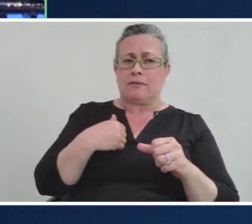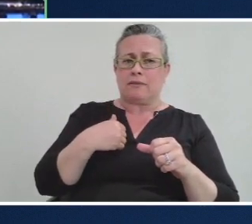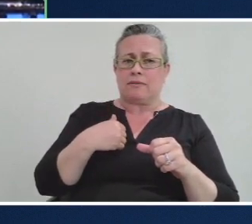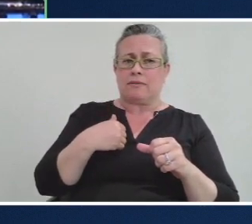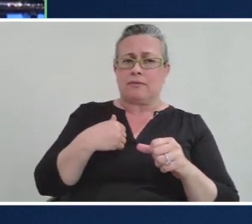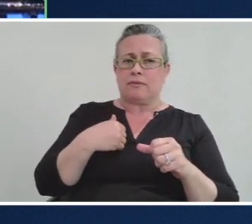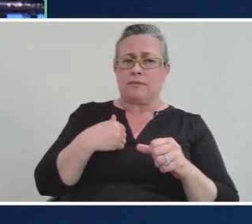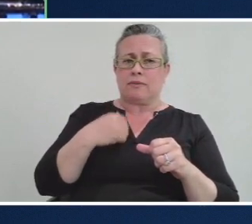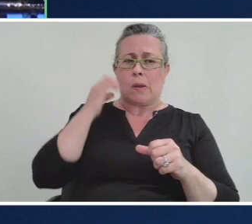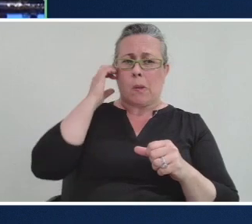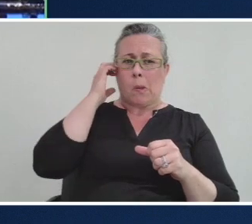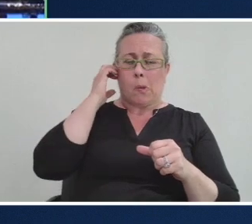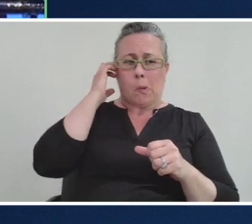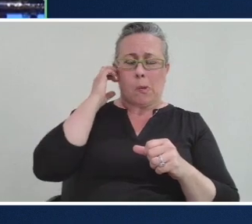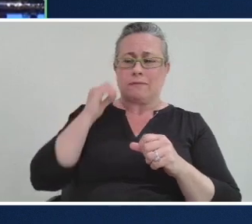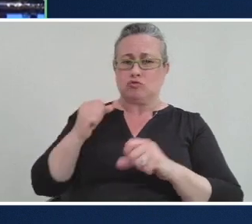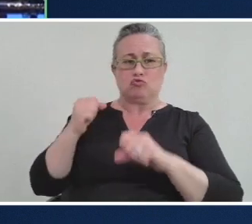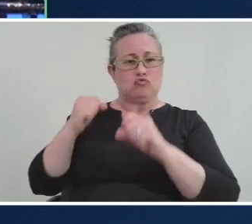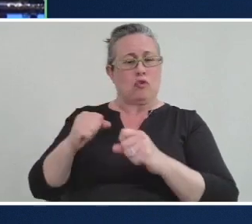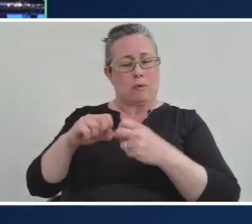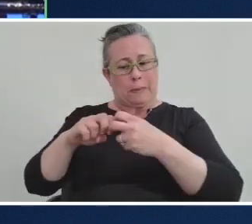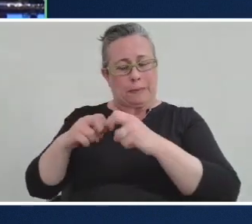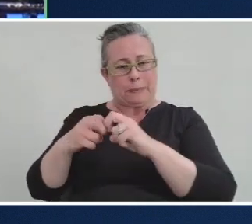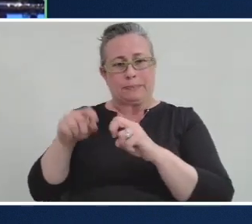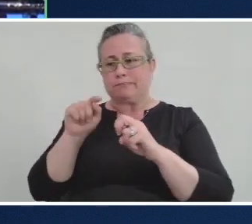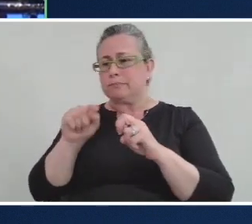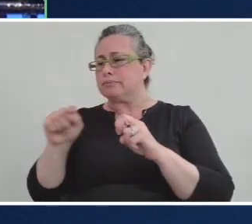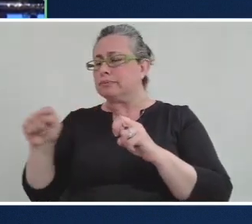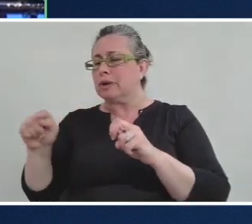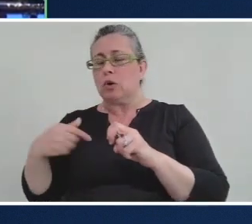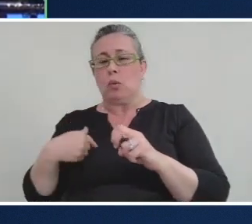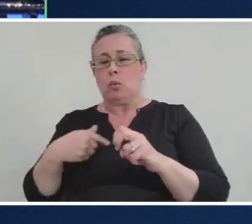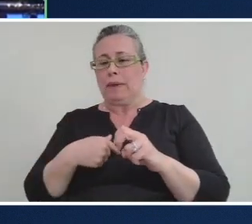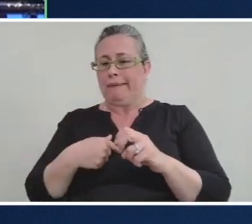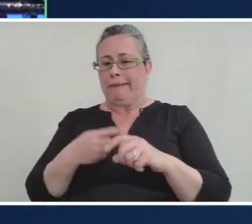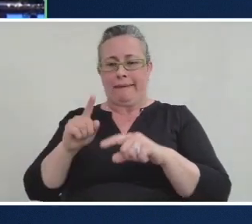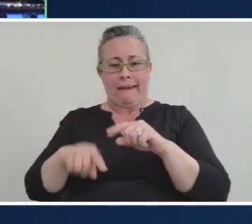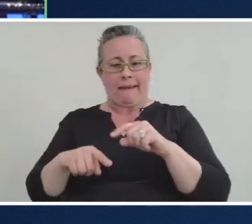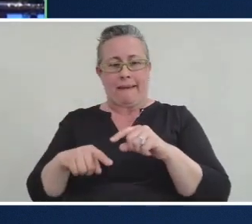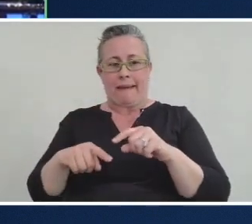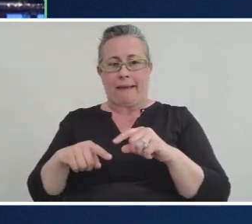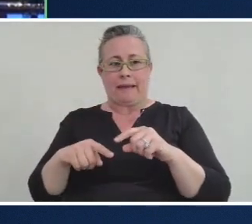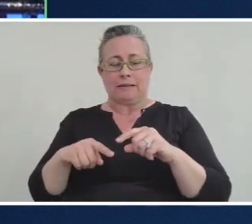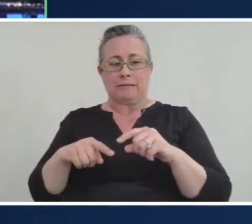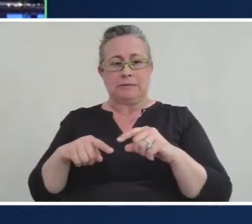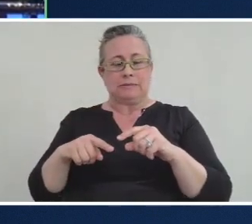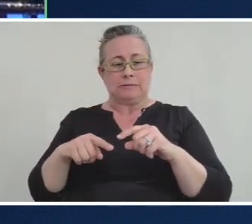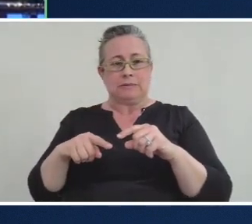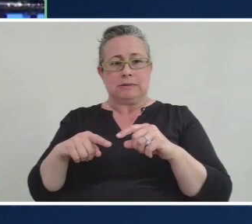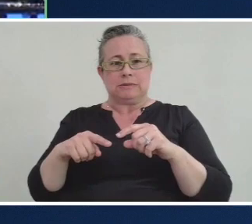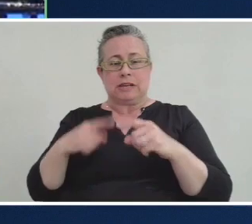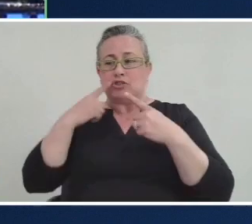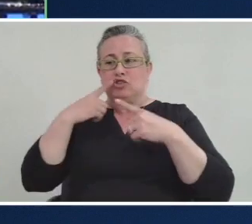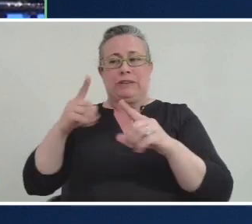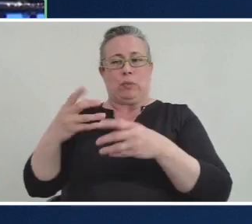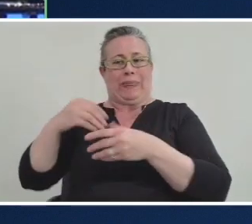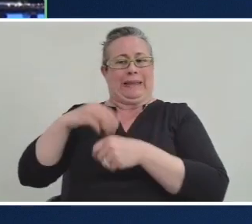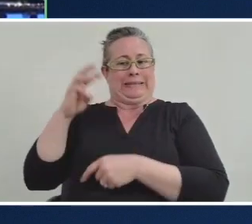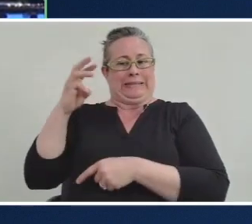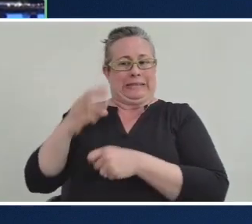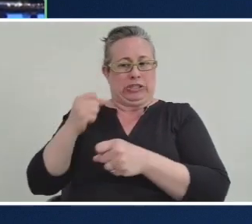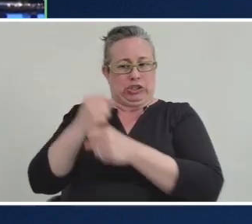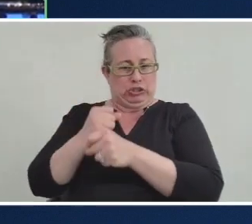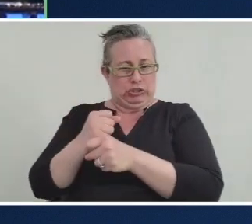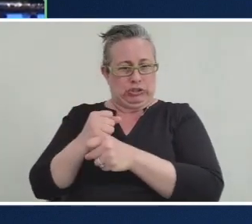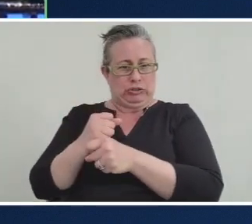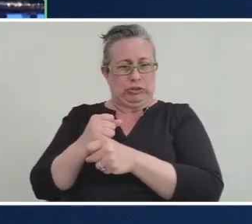we won't achieve this as a human community. There's 6 years left, so there are lots of doubts about that because